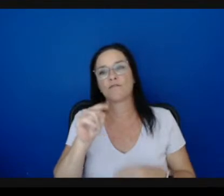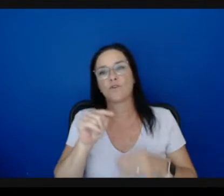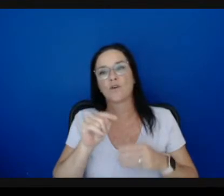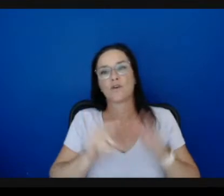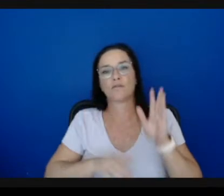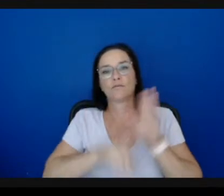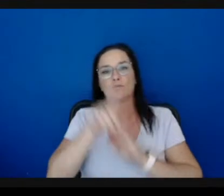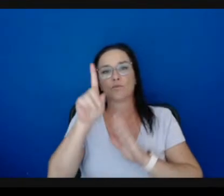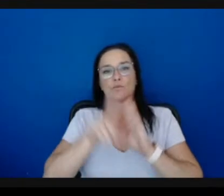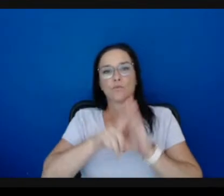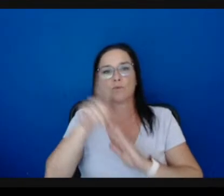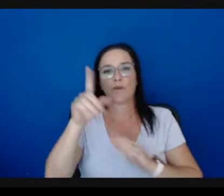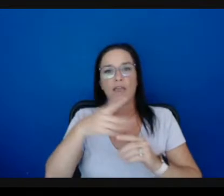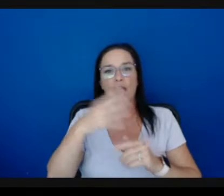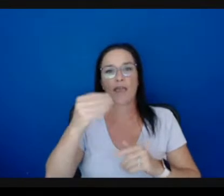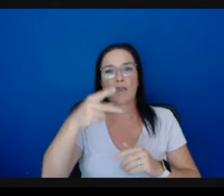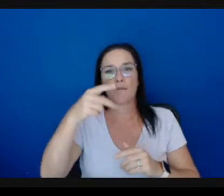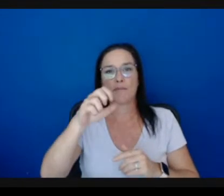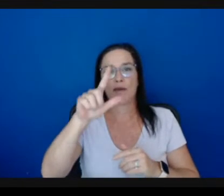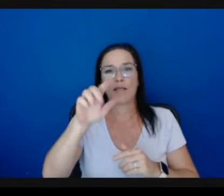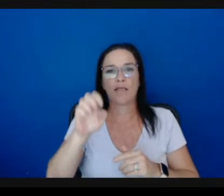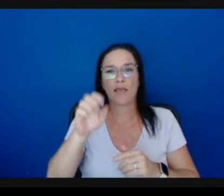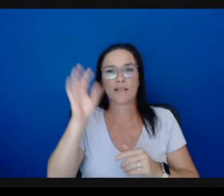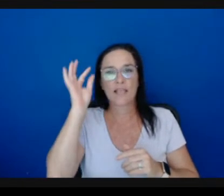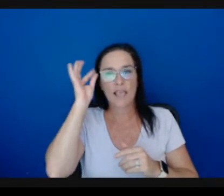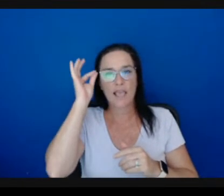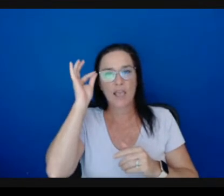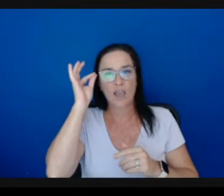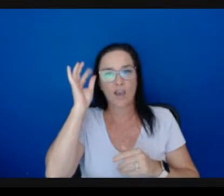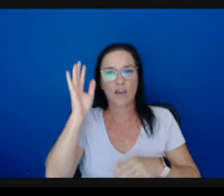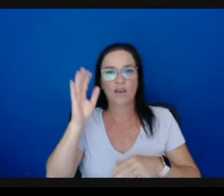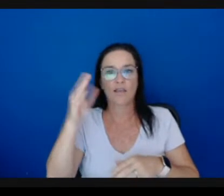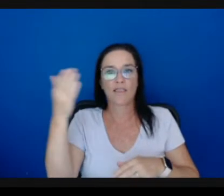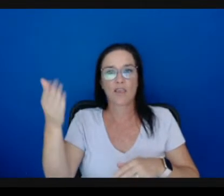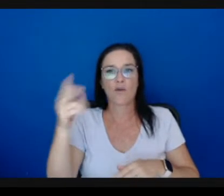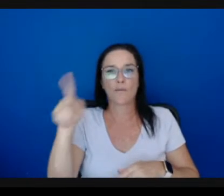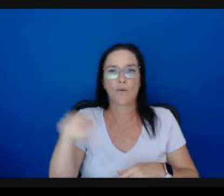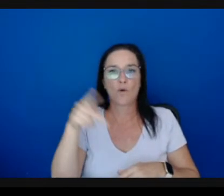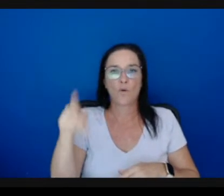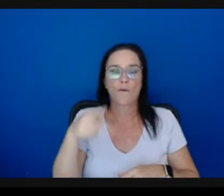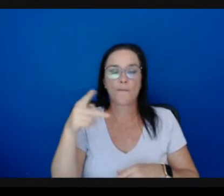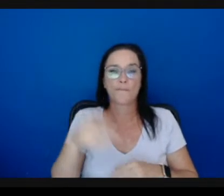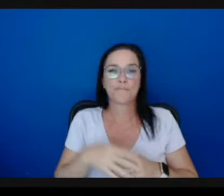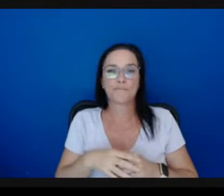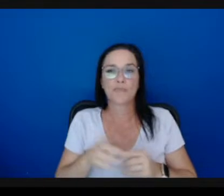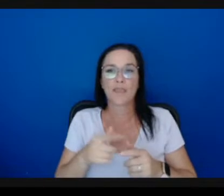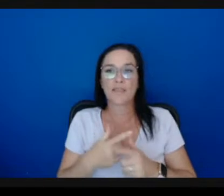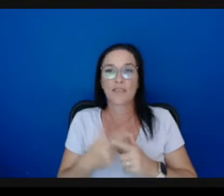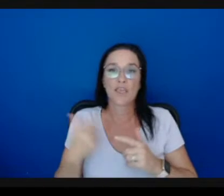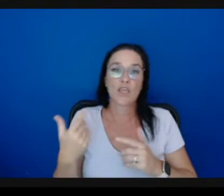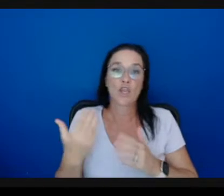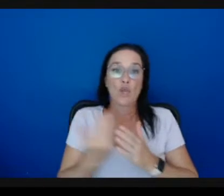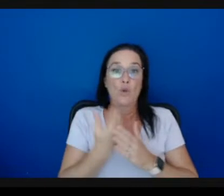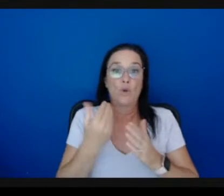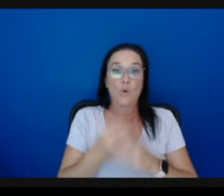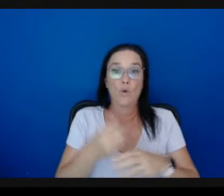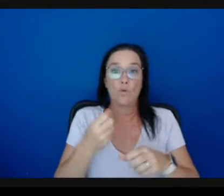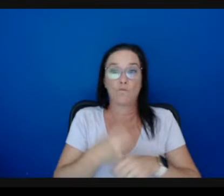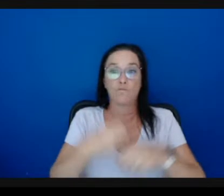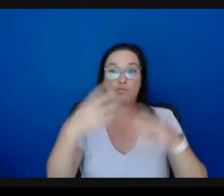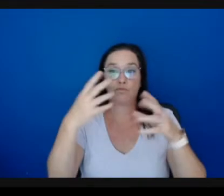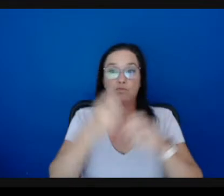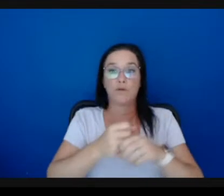Pele's hairs falling in Pahoa. On the same day, a new explosion from the pit crater sent a cloud of black ash to a height of about 1,000